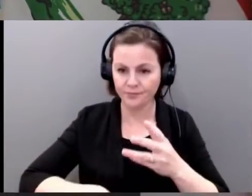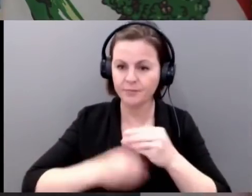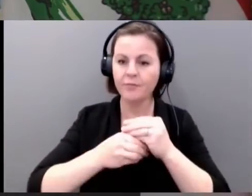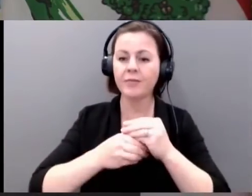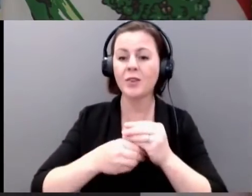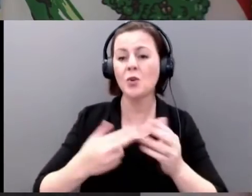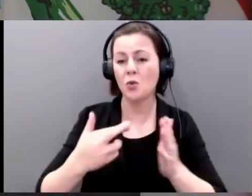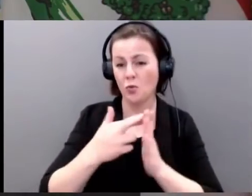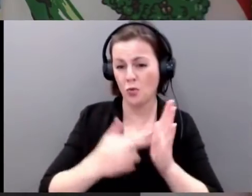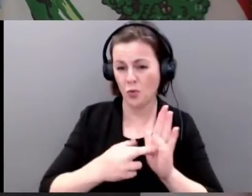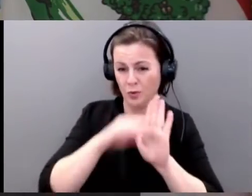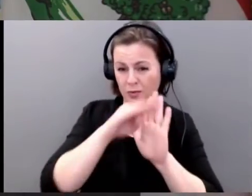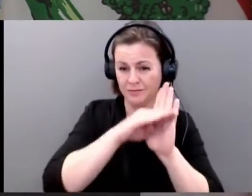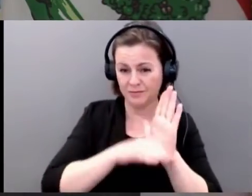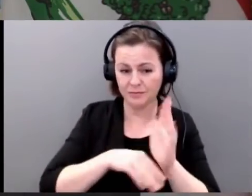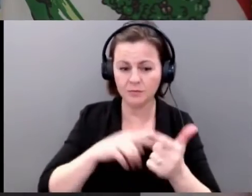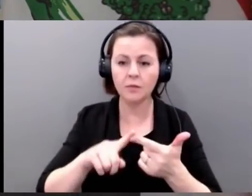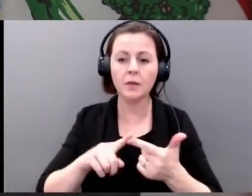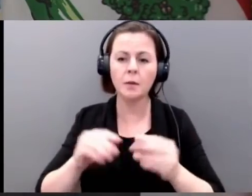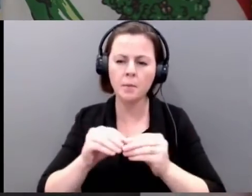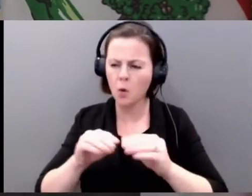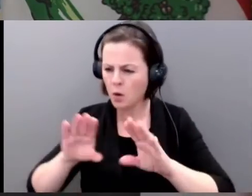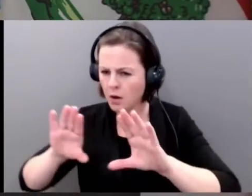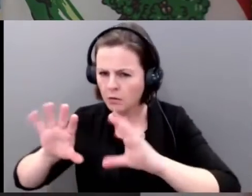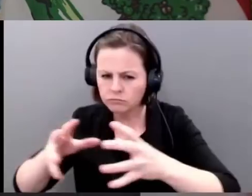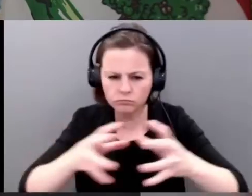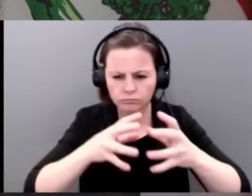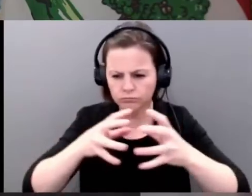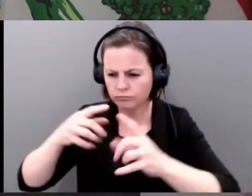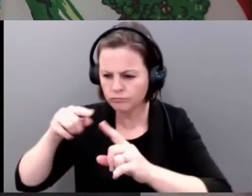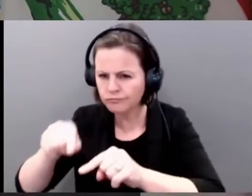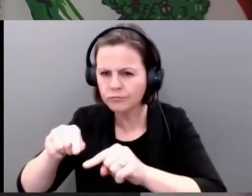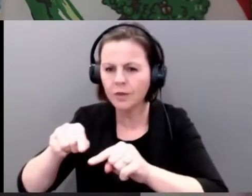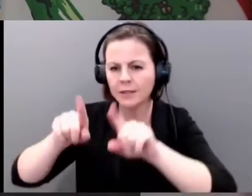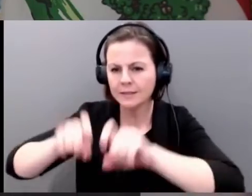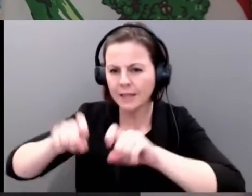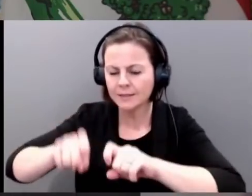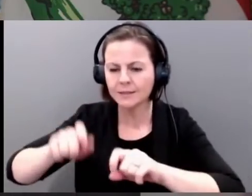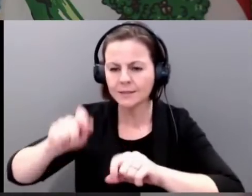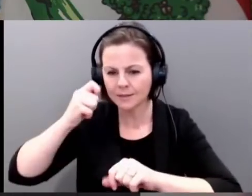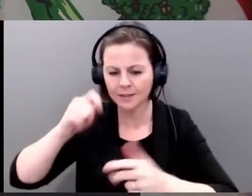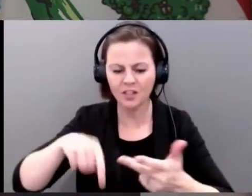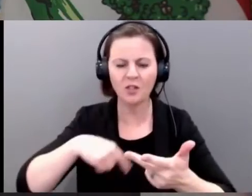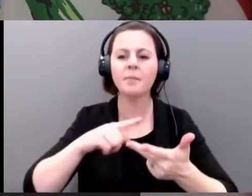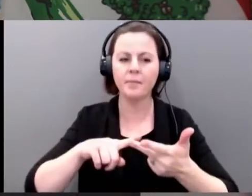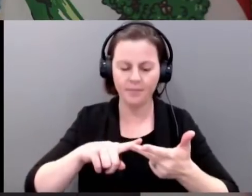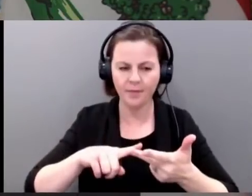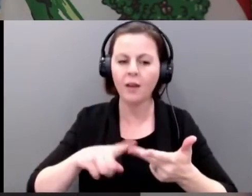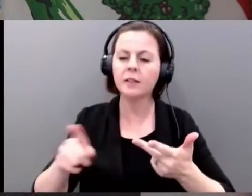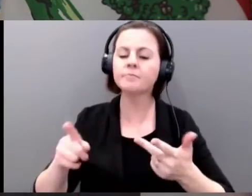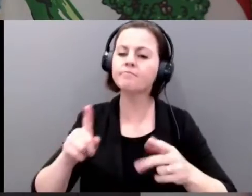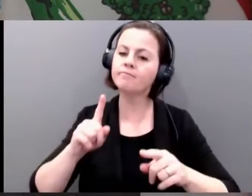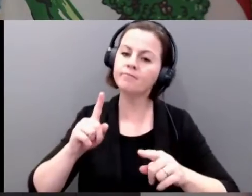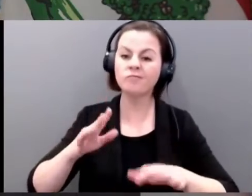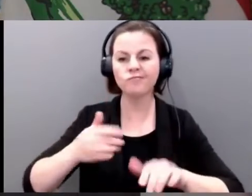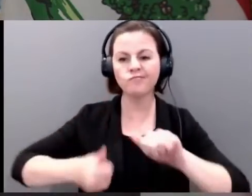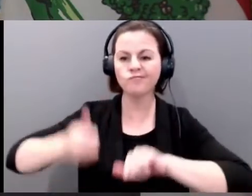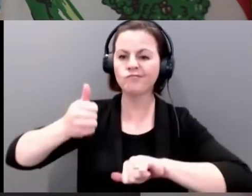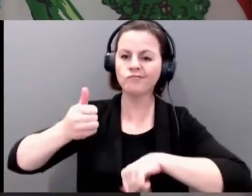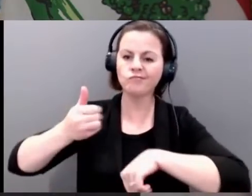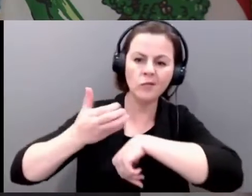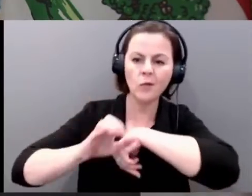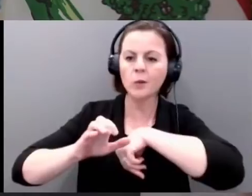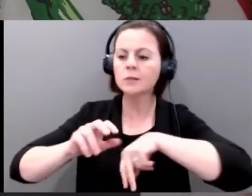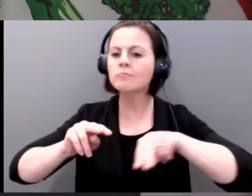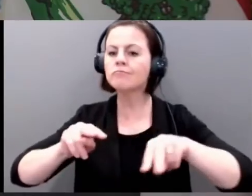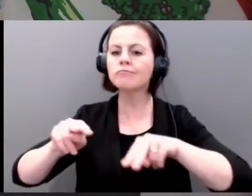enforcement, and additional supports for those who will be affected by the new restrictions. These additional restrictions